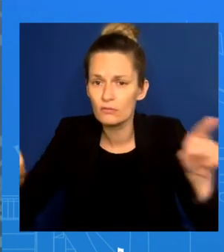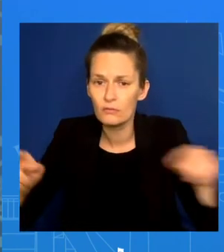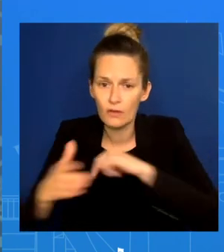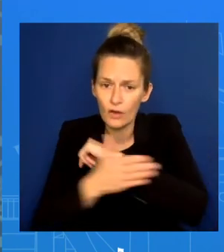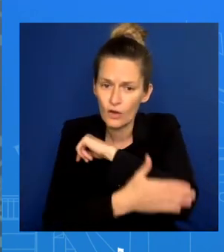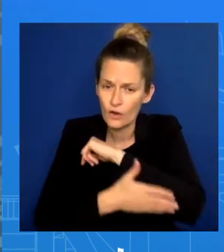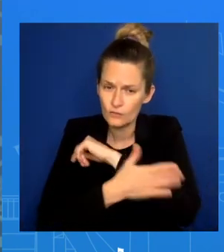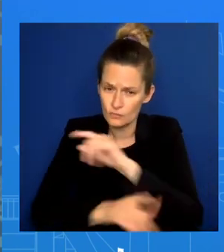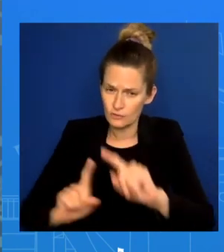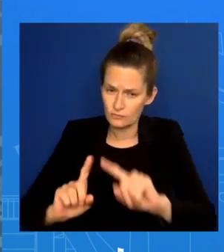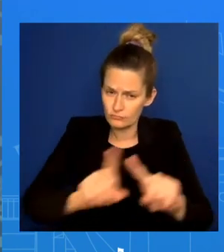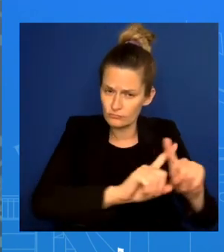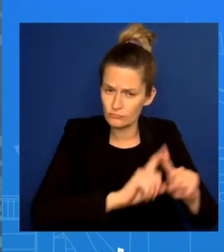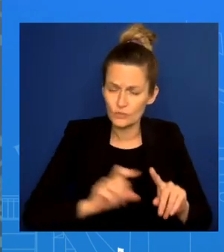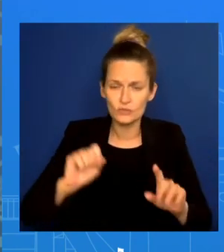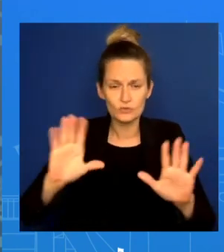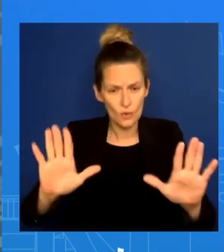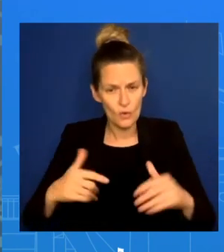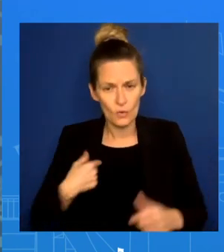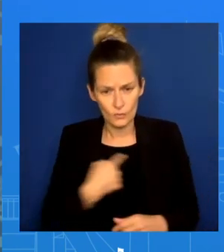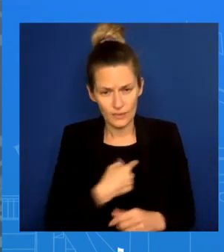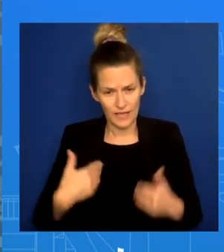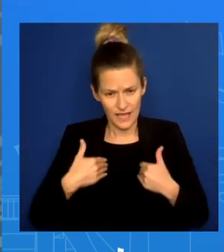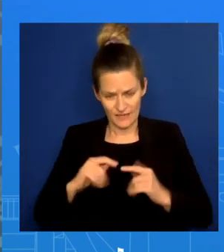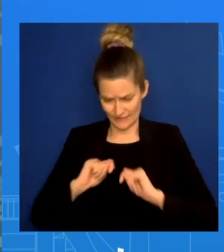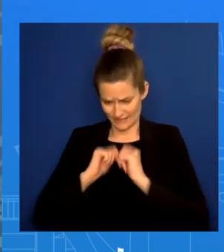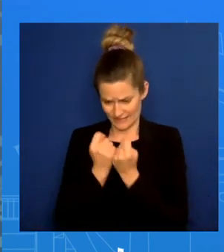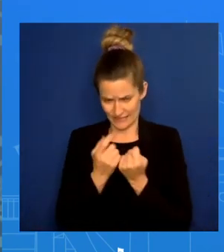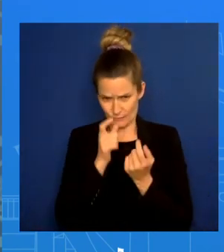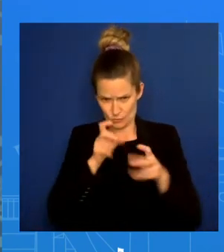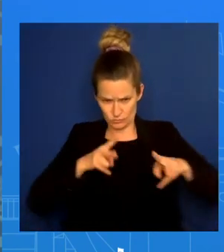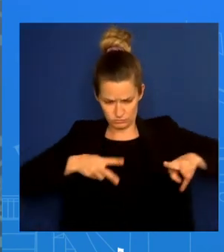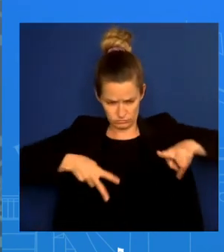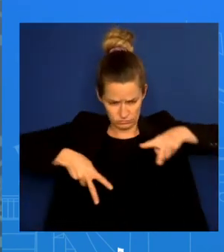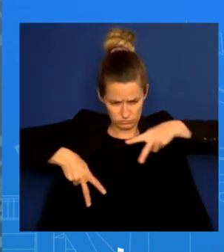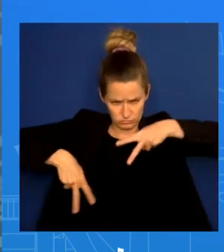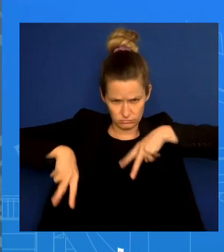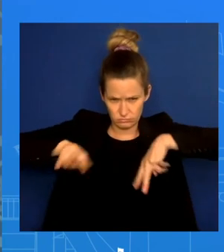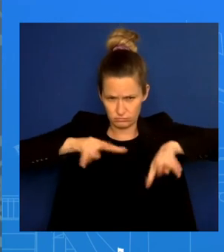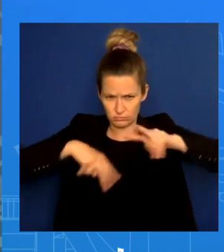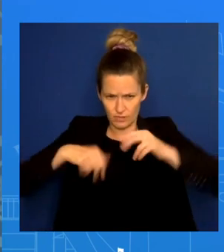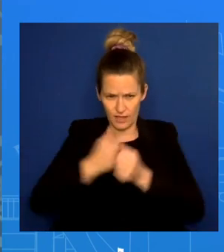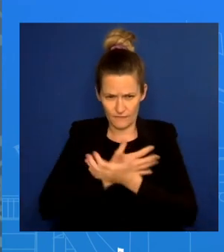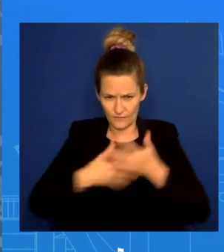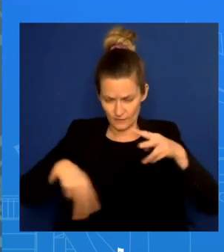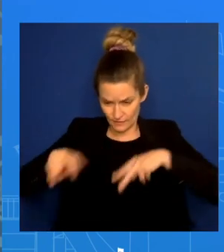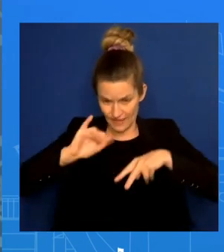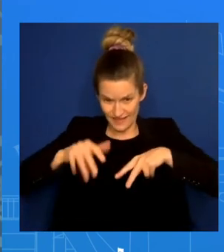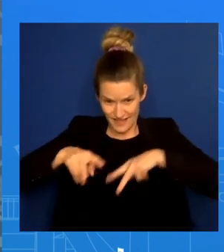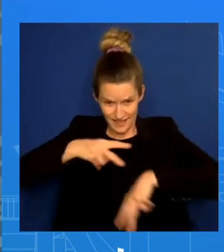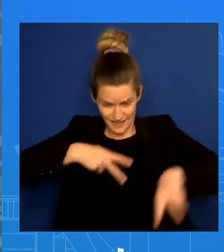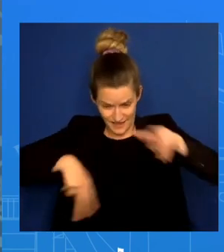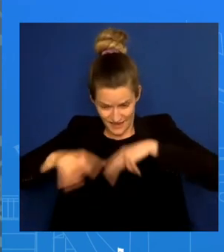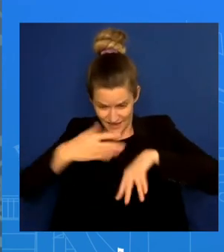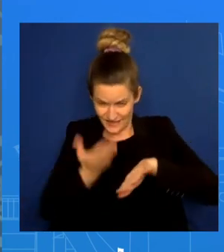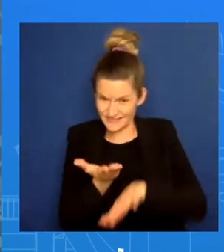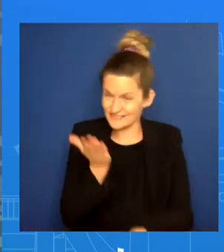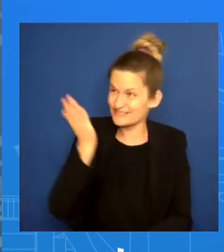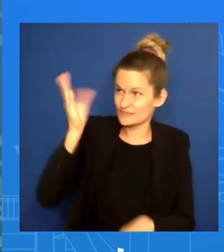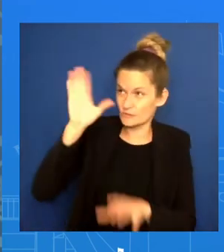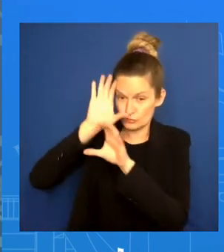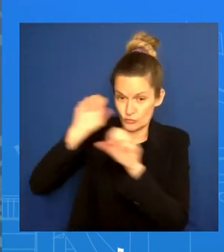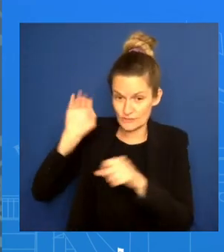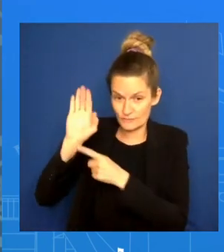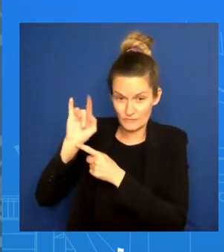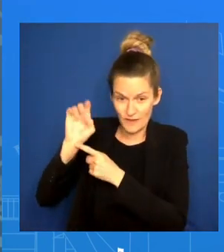range of options for him to work his way through there. But I can assure you that